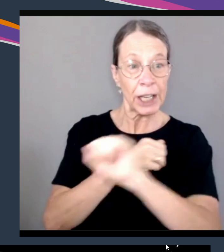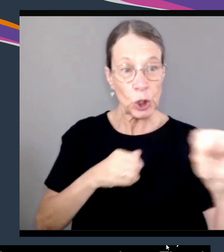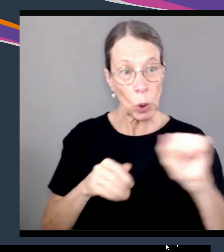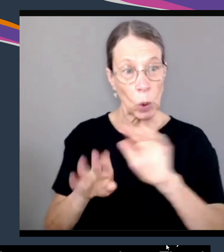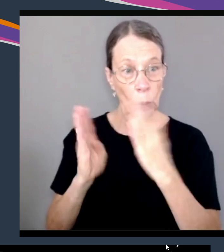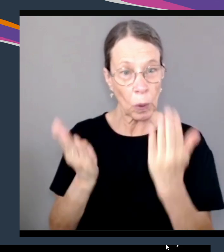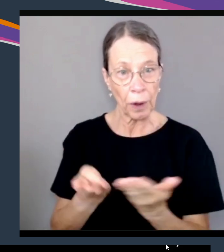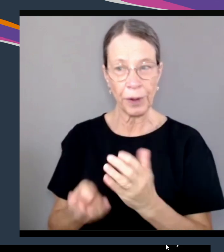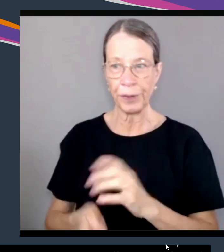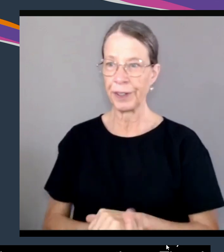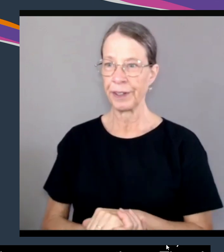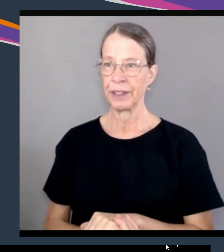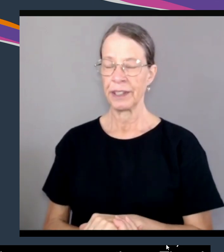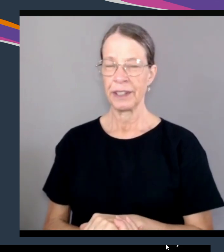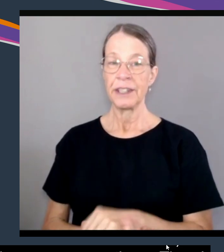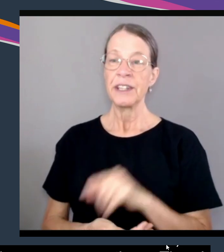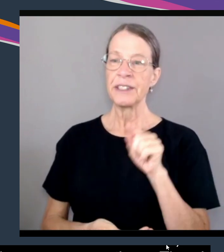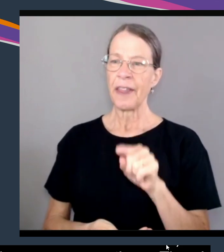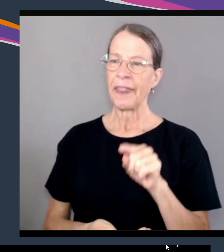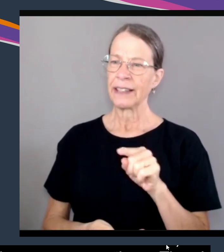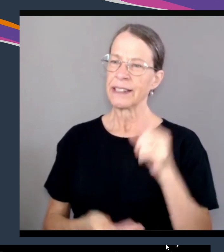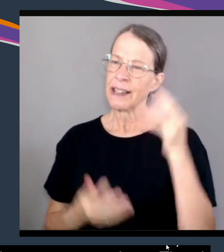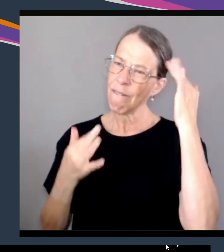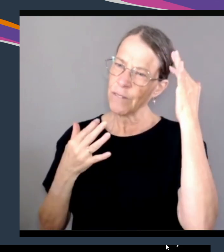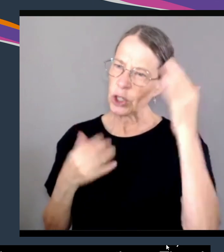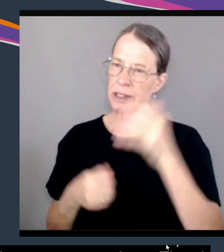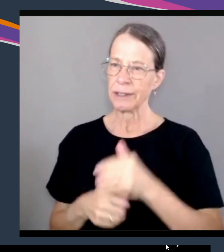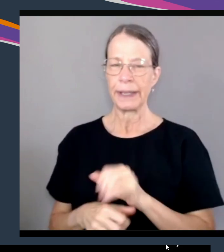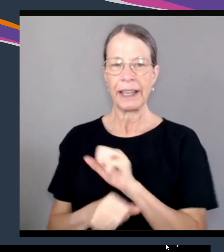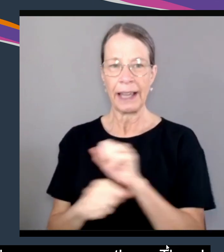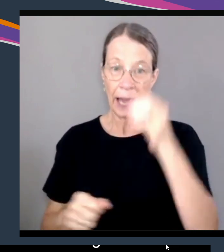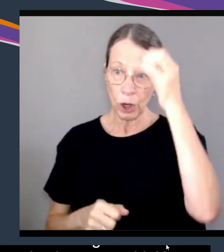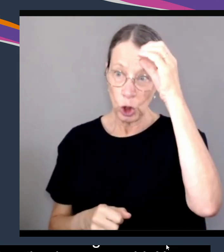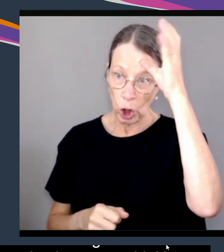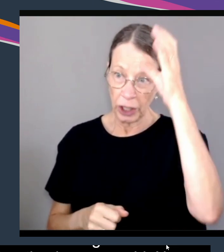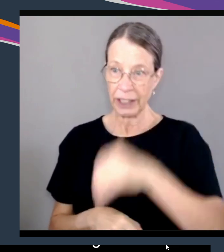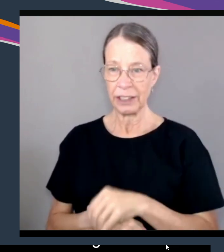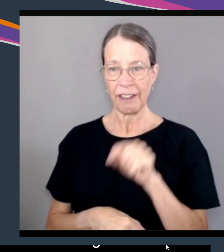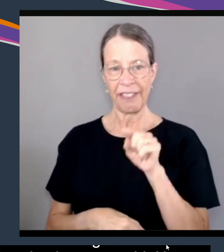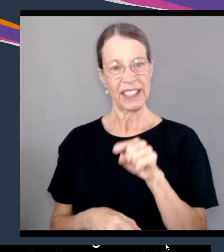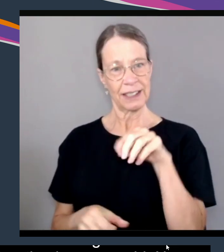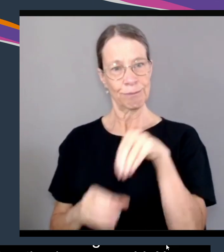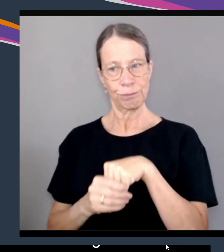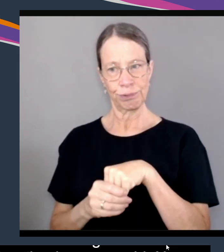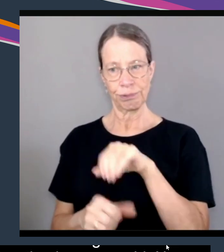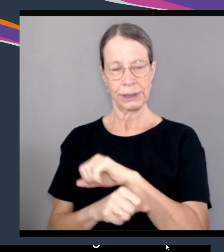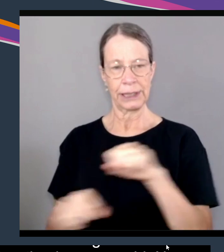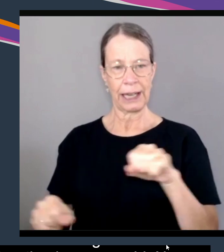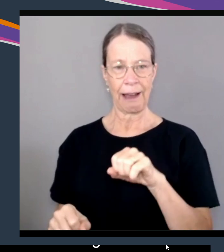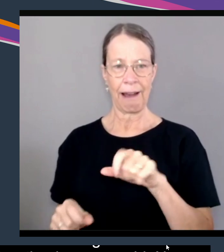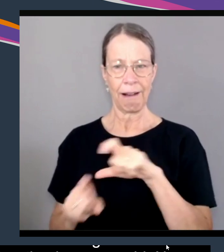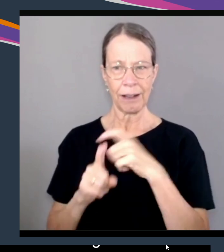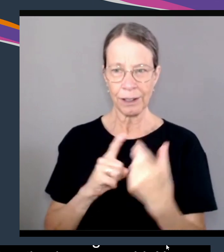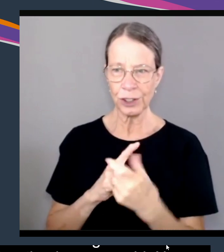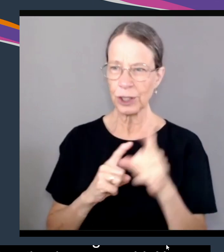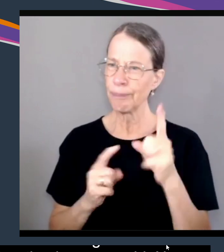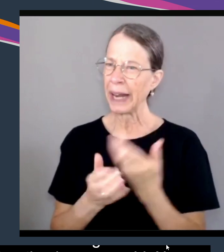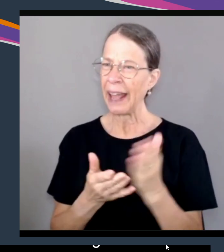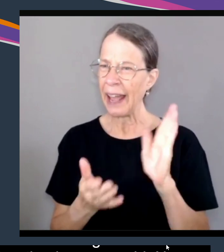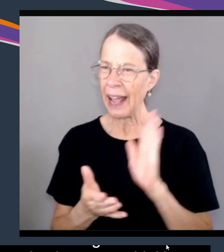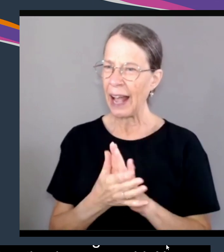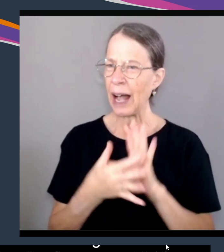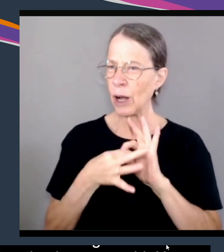knowledge that we bring. Now, the challenge for us is we see this as part of our culture. But the challenge for us is how do we bring this into policy